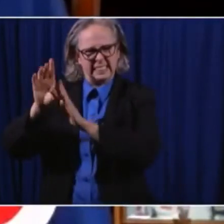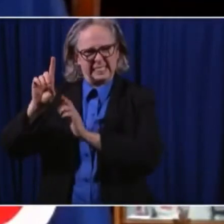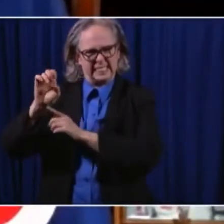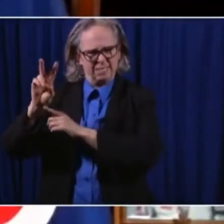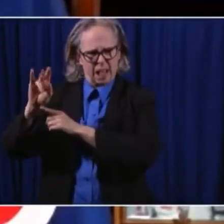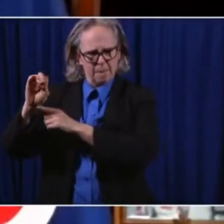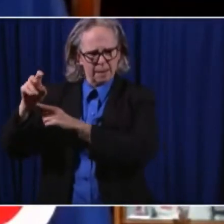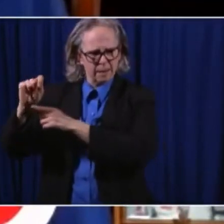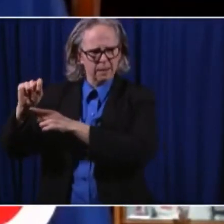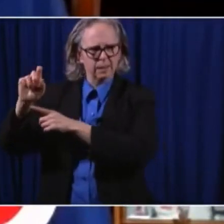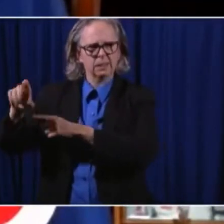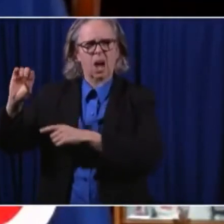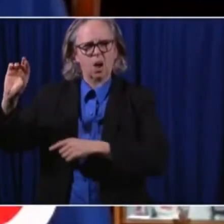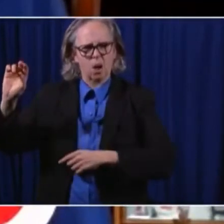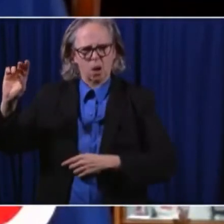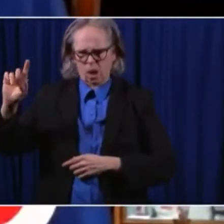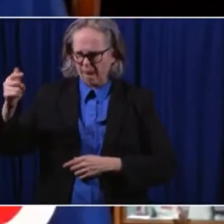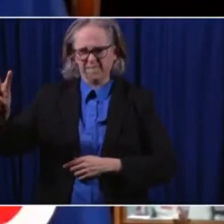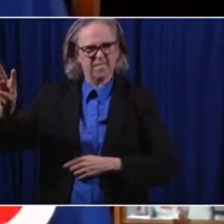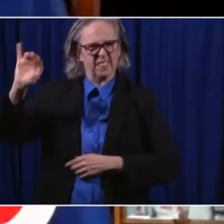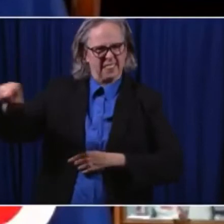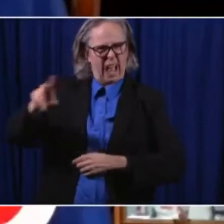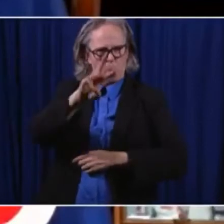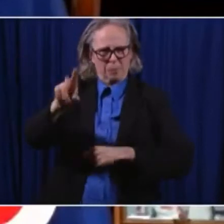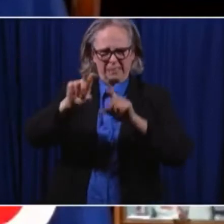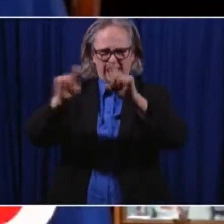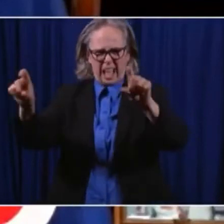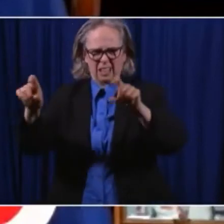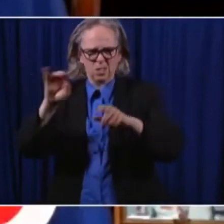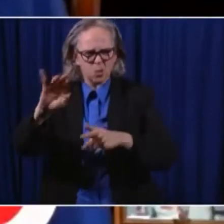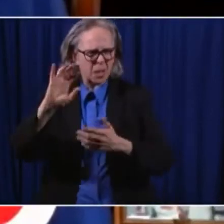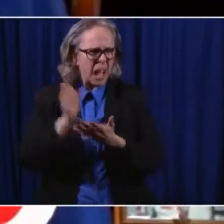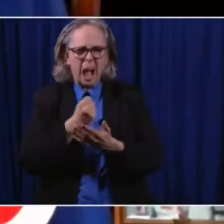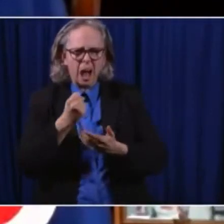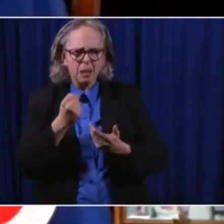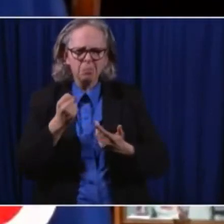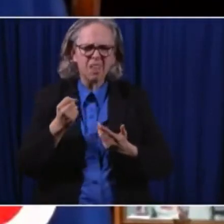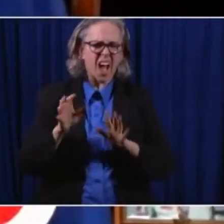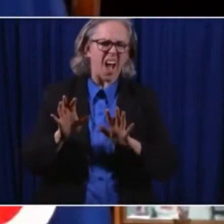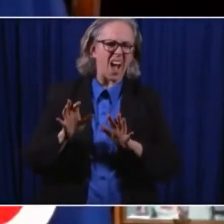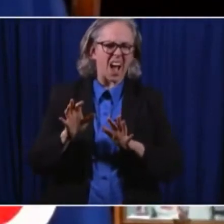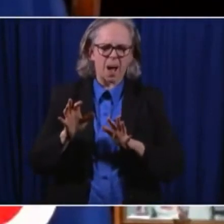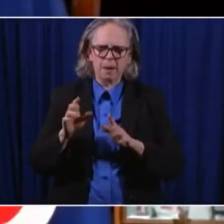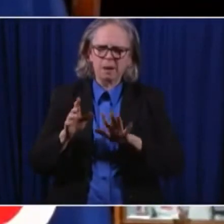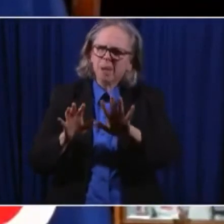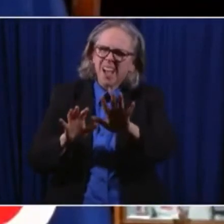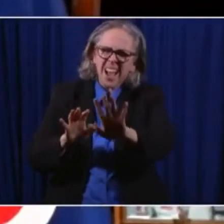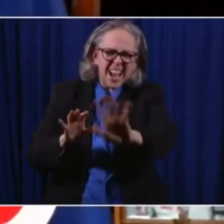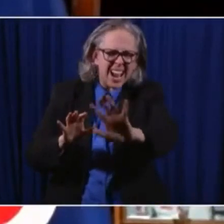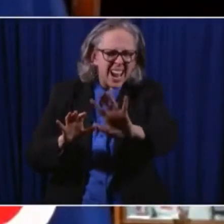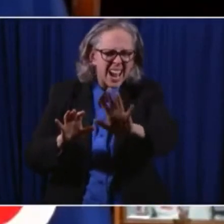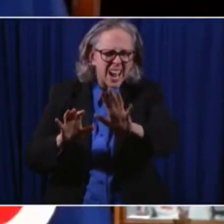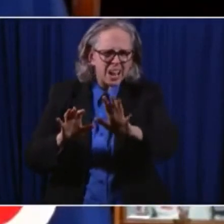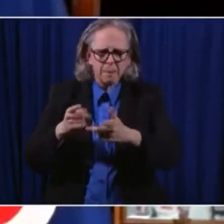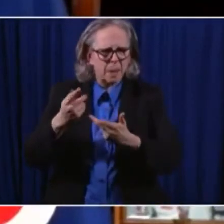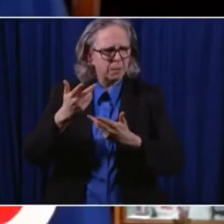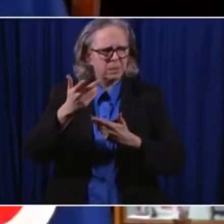out for maybe if it's not for you, maybe it's a child, a grandson, a granddaughter. We can help them